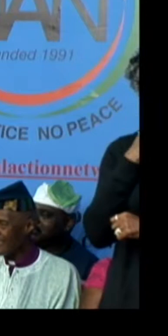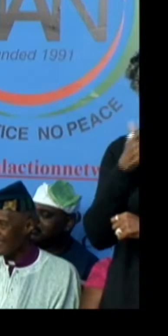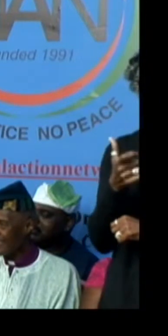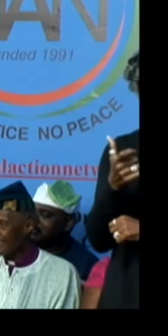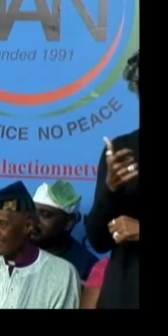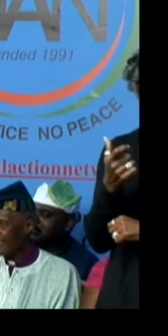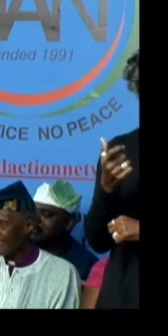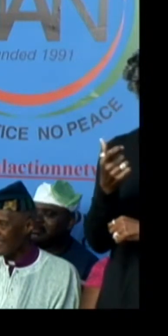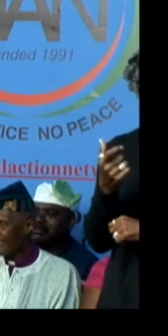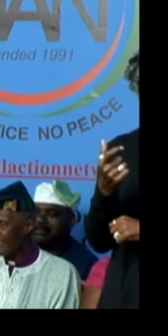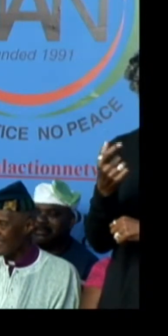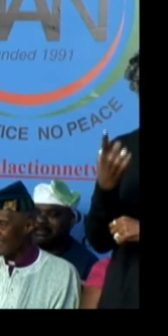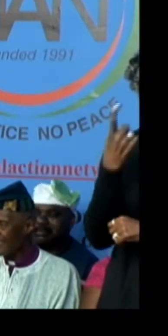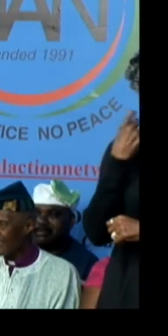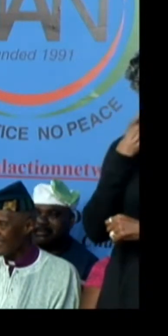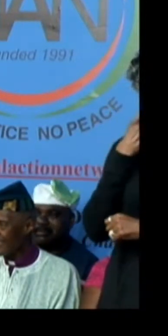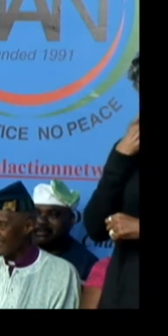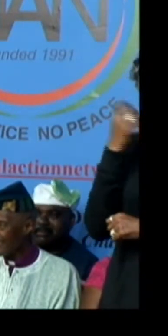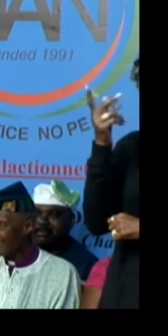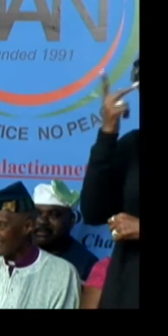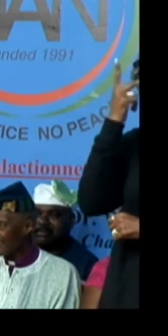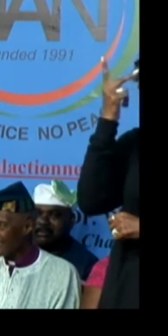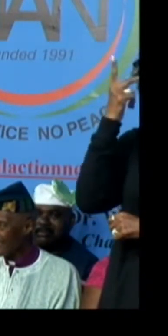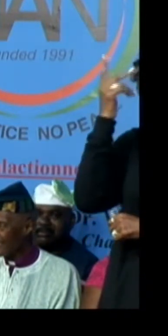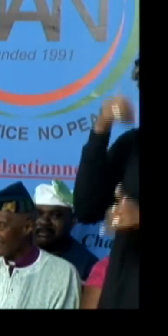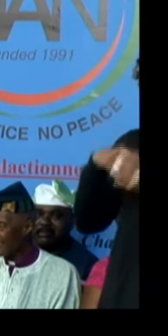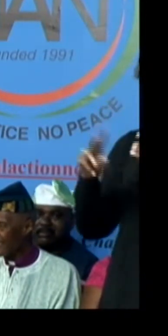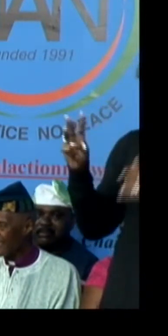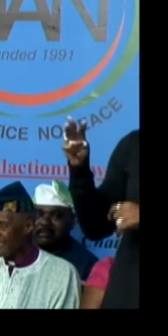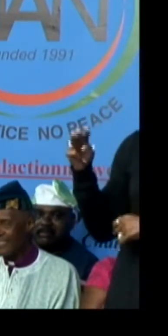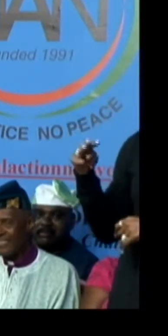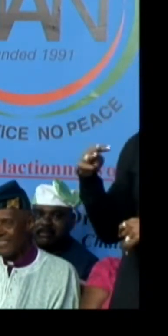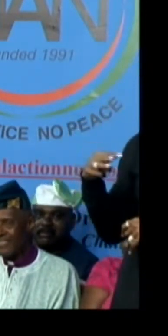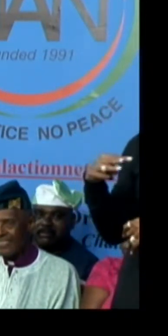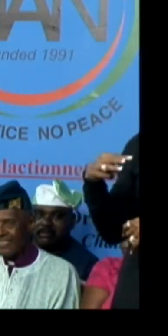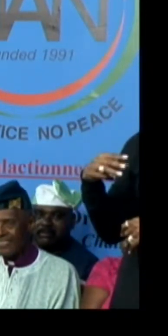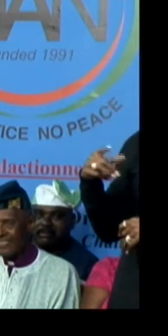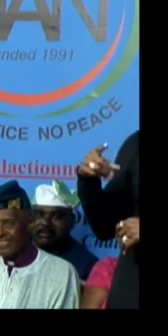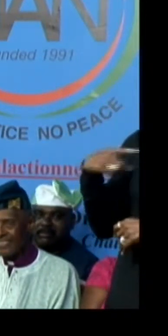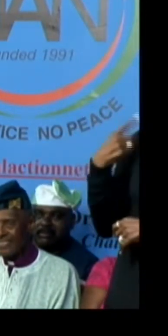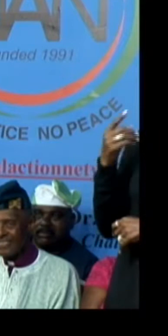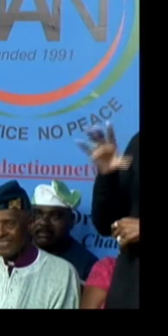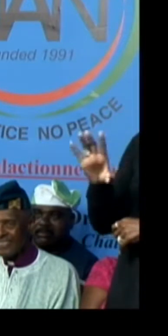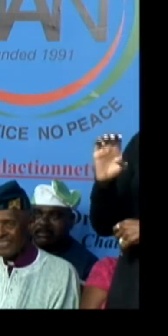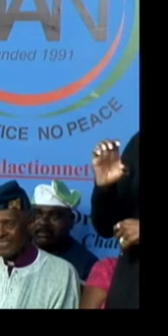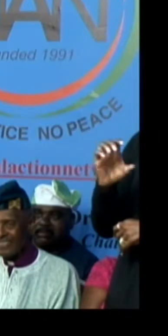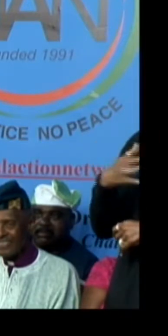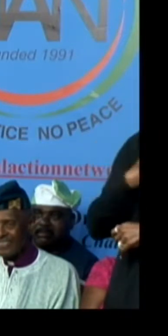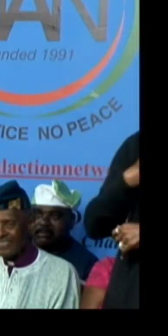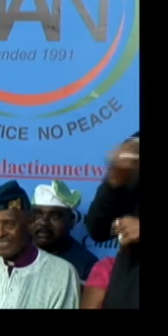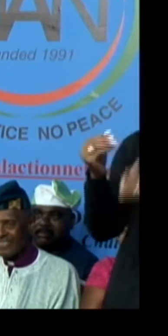in Washington with the White House. You know, y'all thought this was